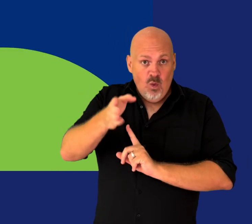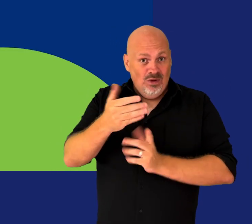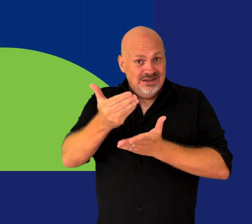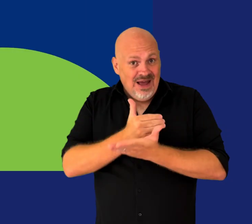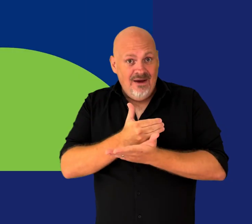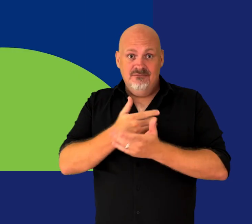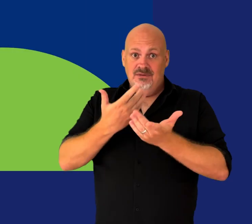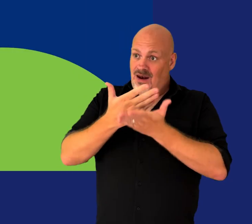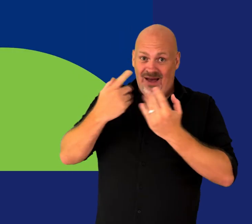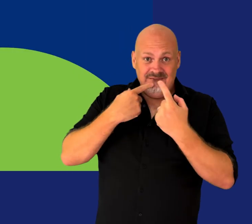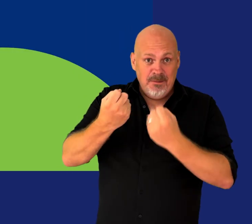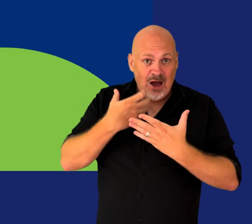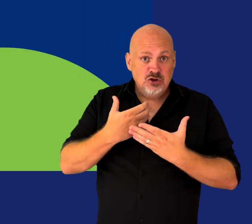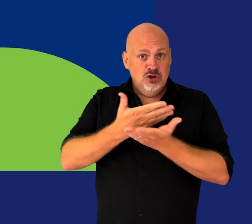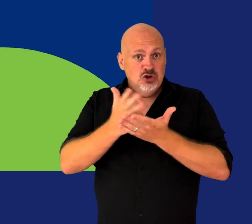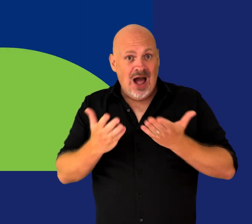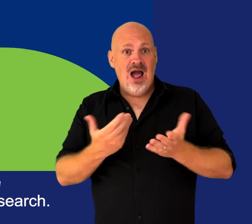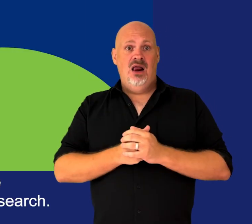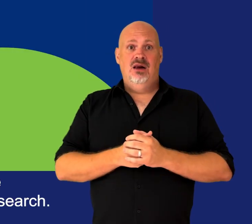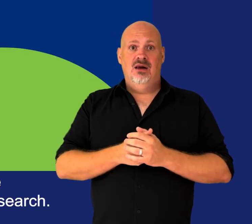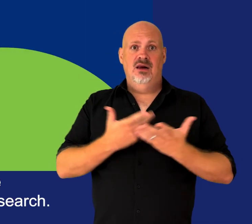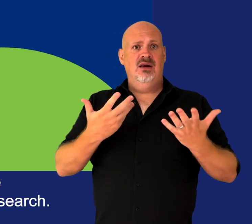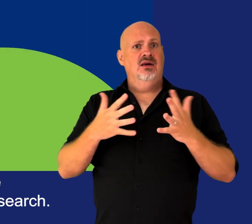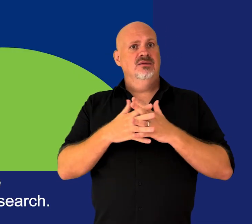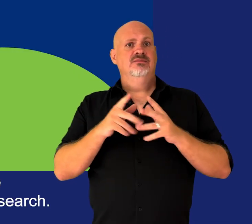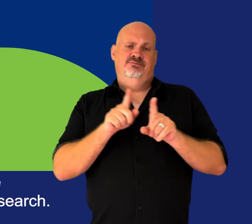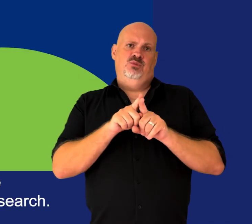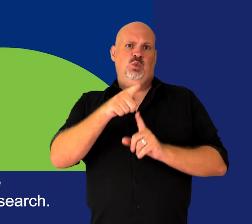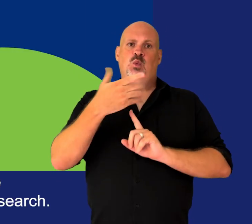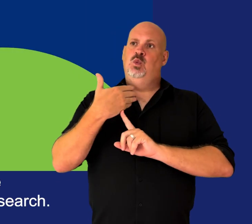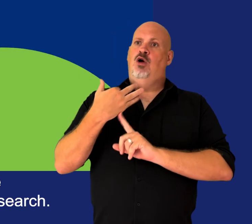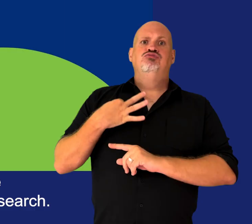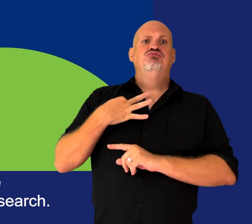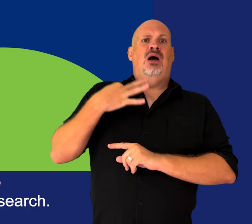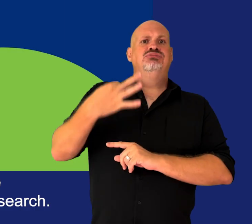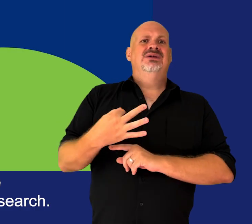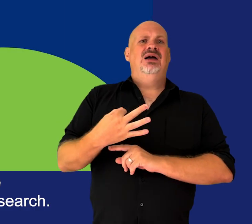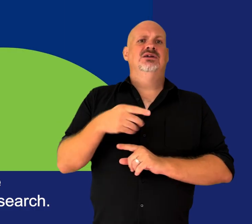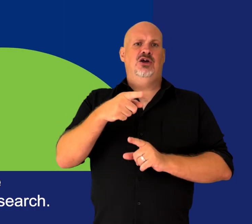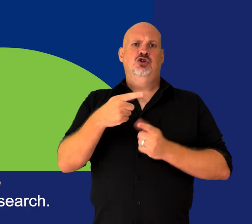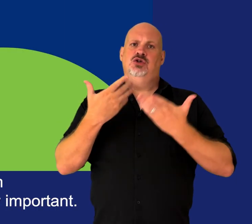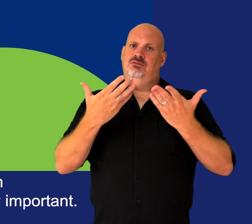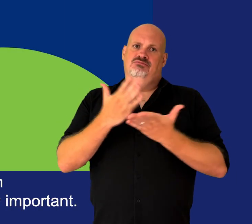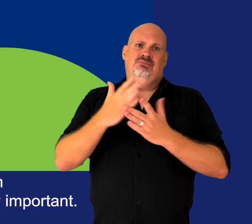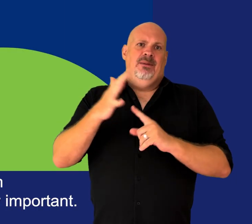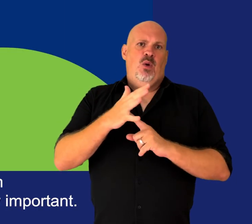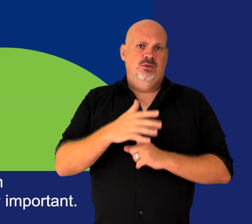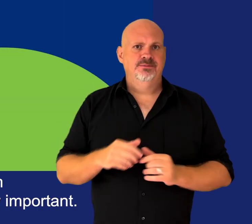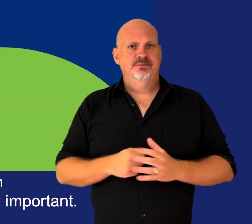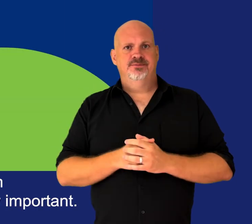safe? How clear is the information that's been shared? And again, you flag the importance of representation that comes up in the research, and